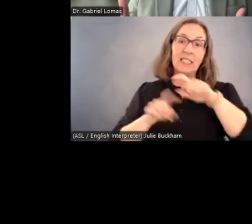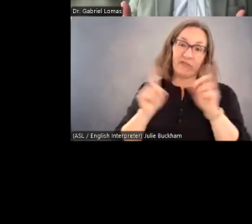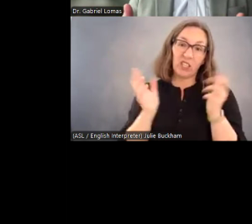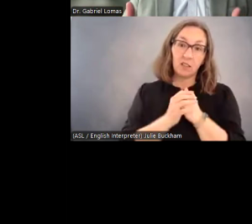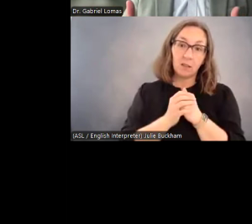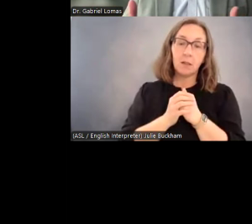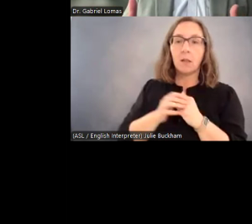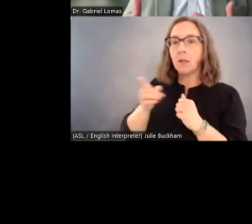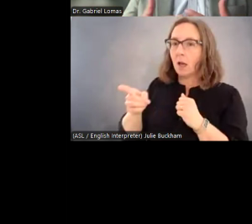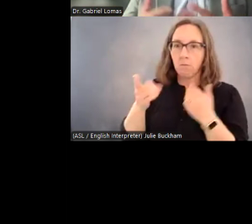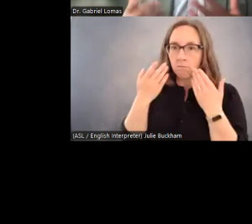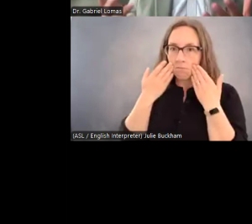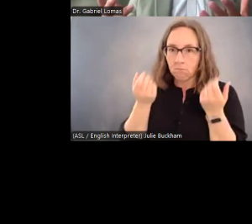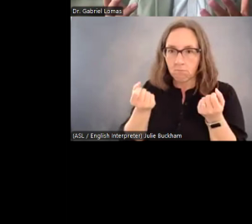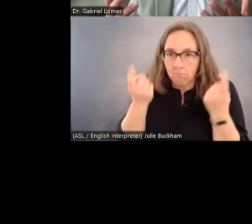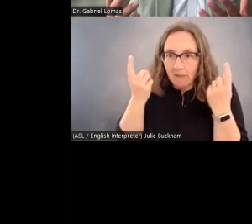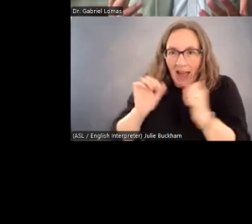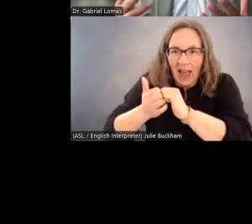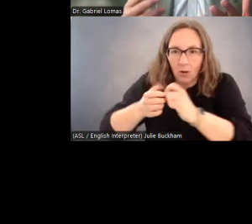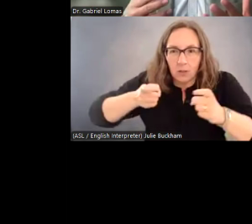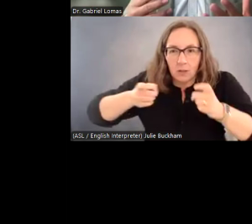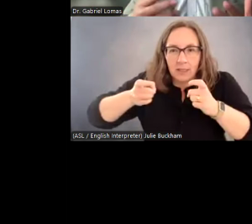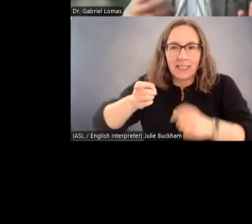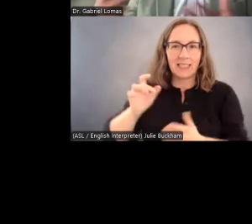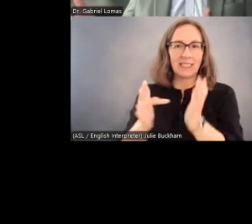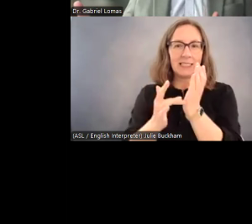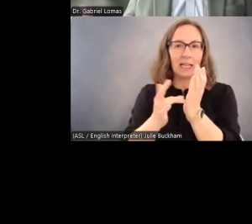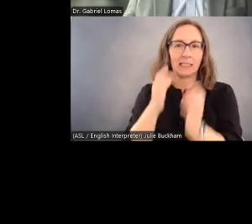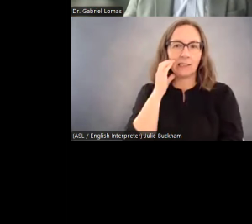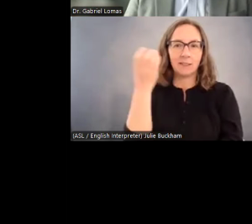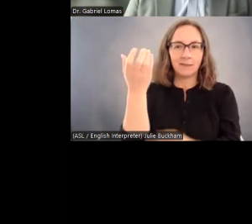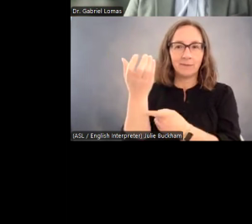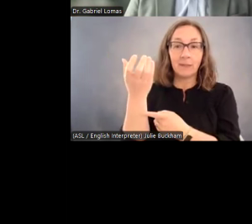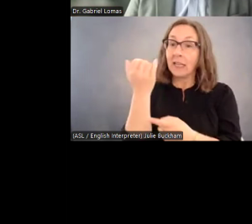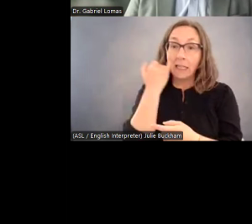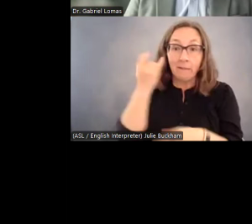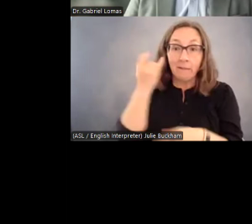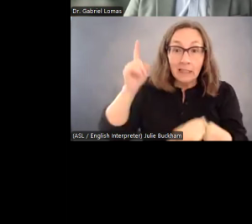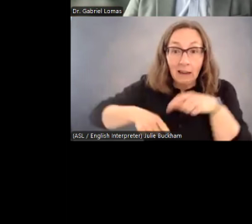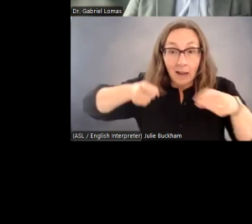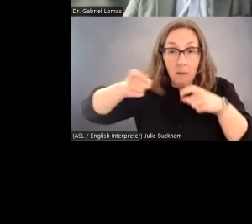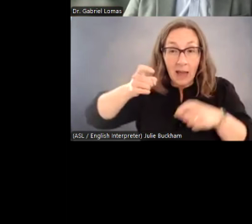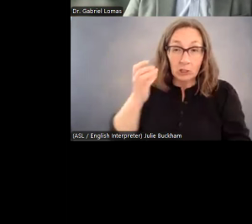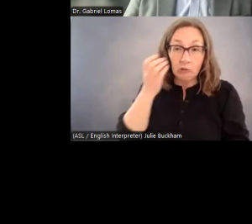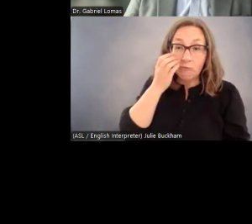the technology. If they can't manage the technology, then maybe they're not ready for some of that technology.